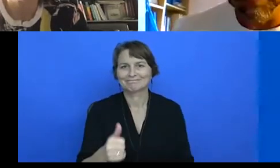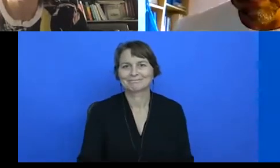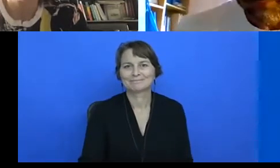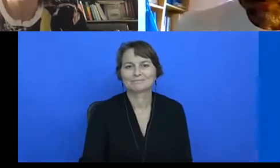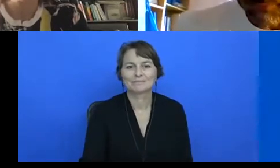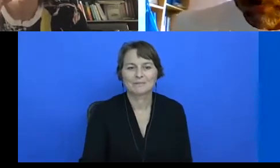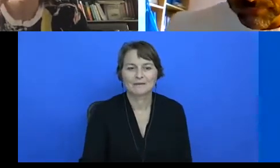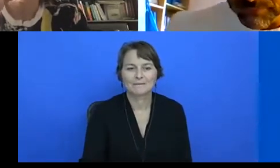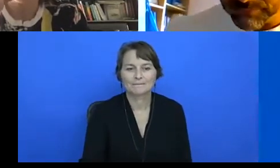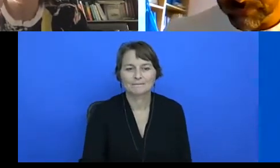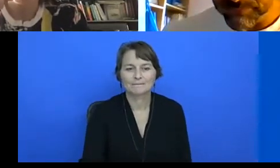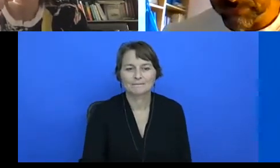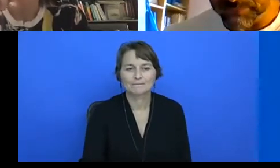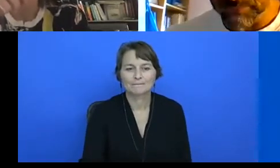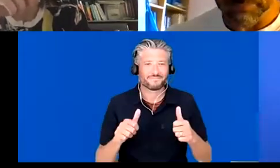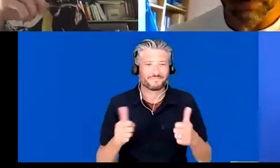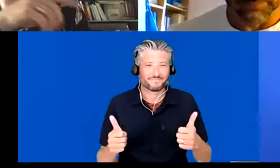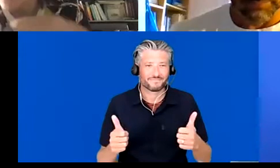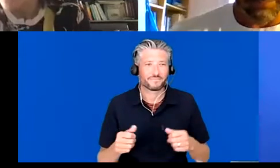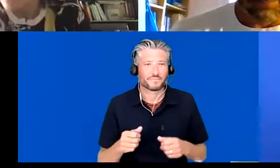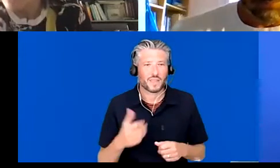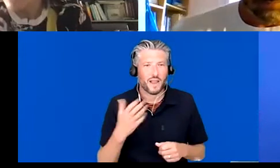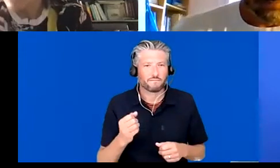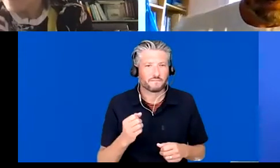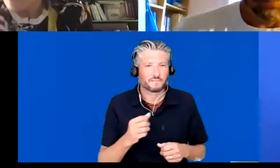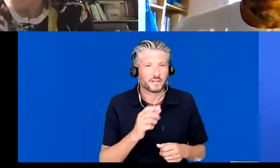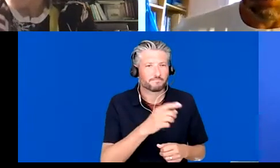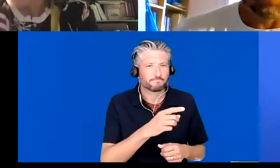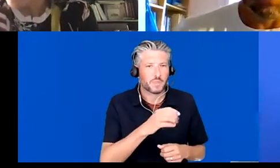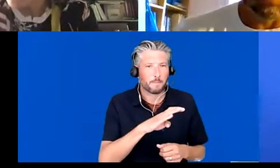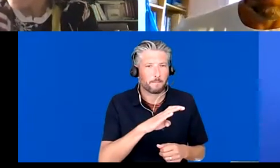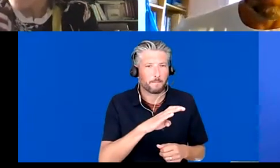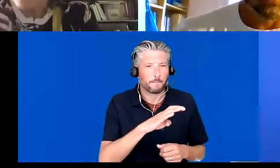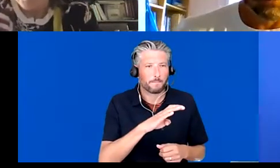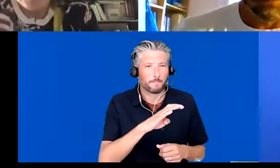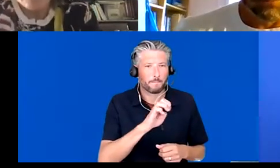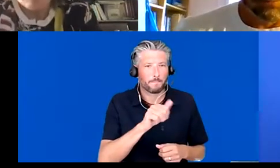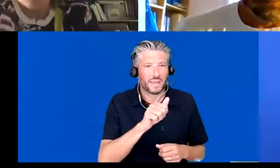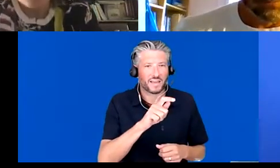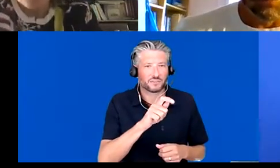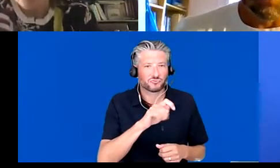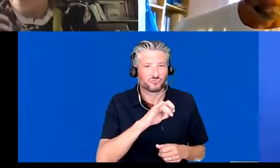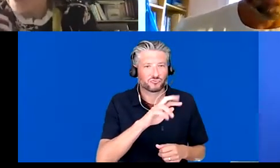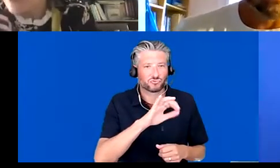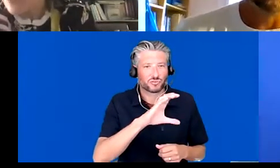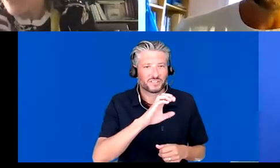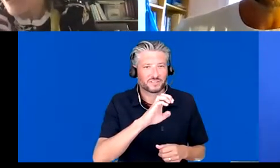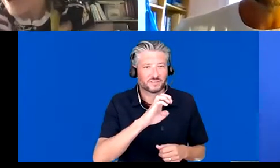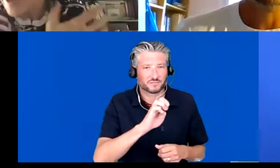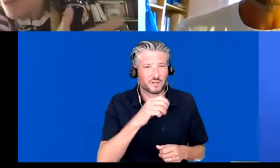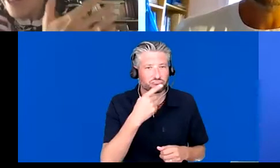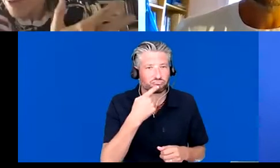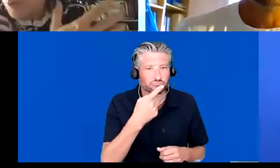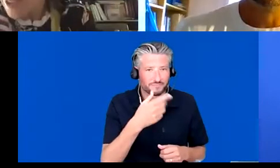Great. So a comment from Beatrix and then Charlotte. Yeah, I mean, in a similar way, we had, of course,